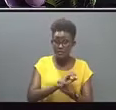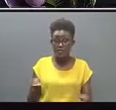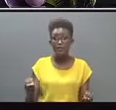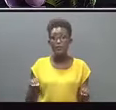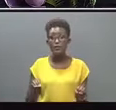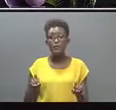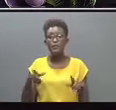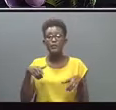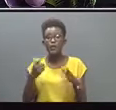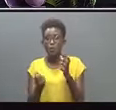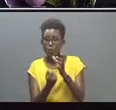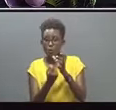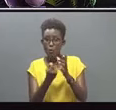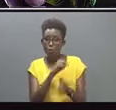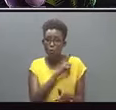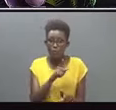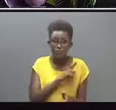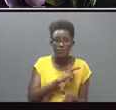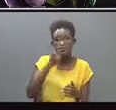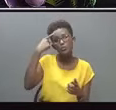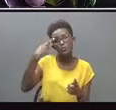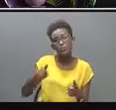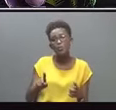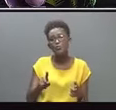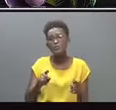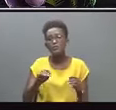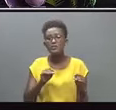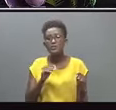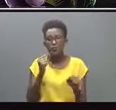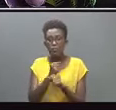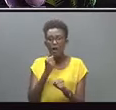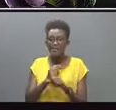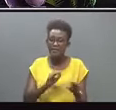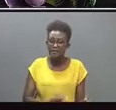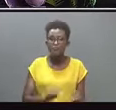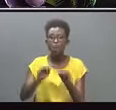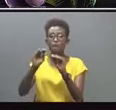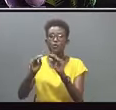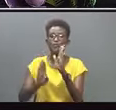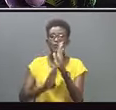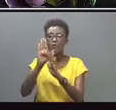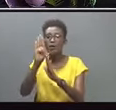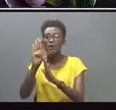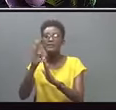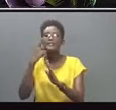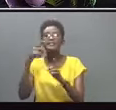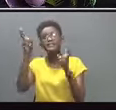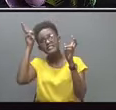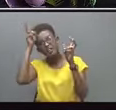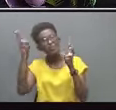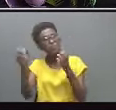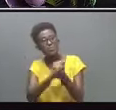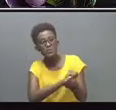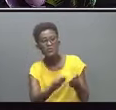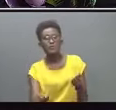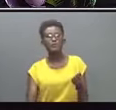Your opportunities of ascending to the next level has been entered by the curses of the devil.